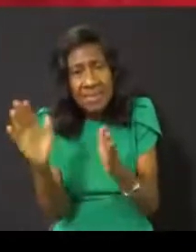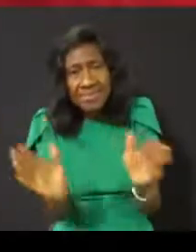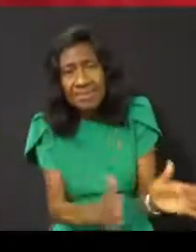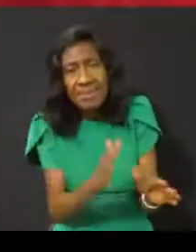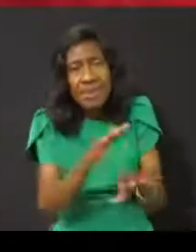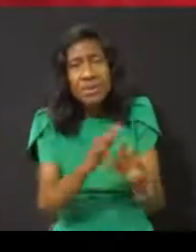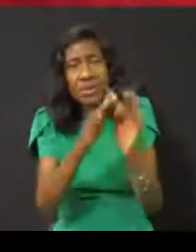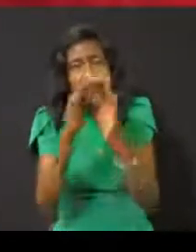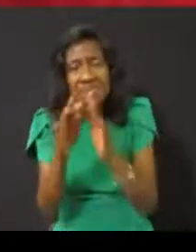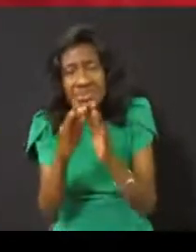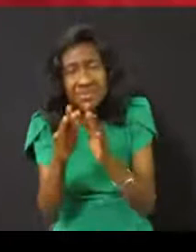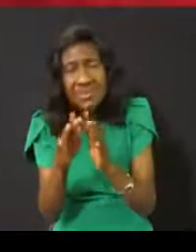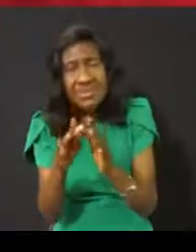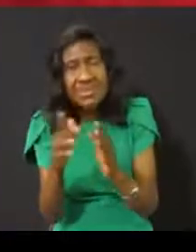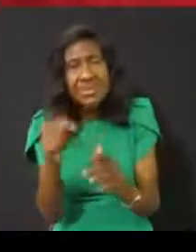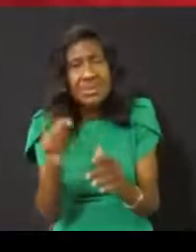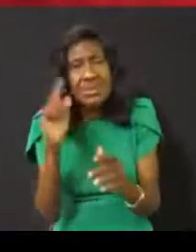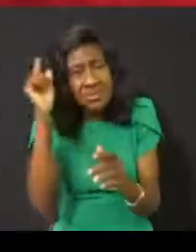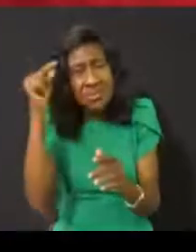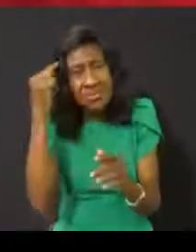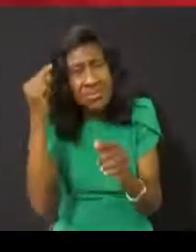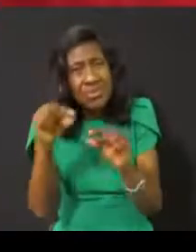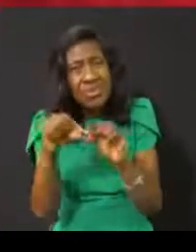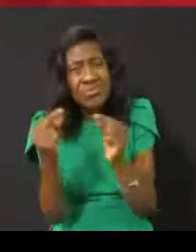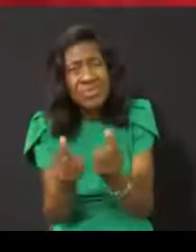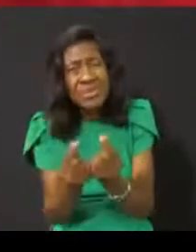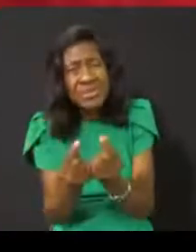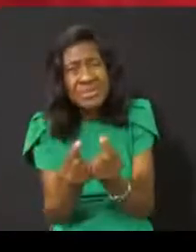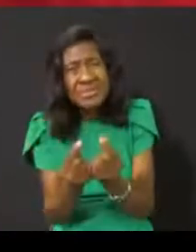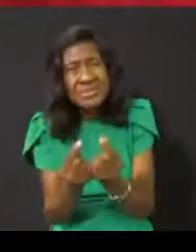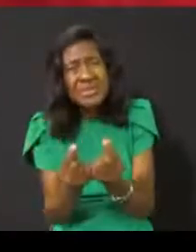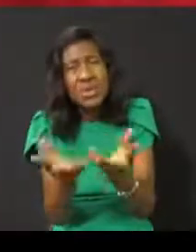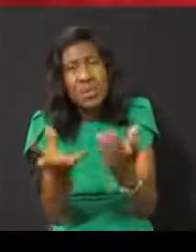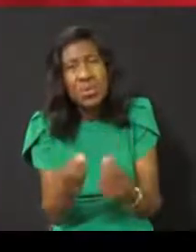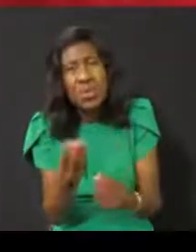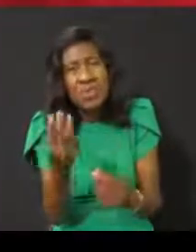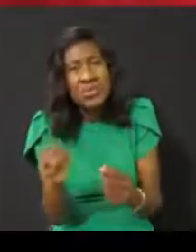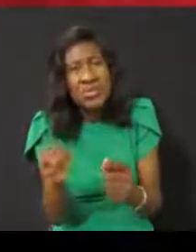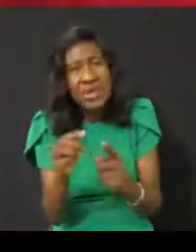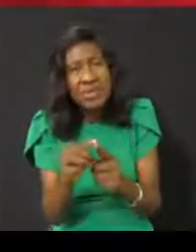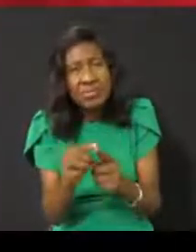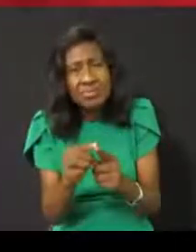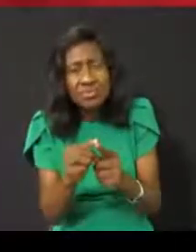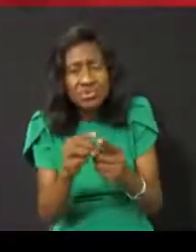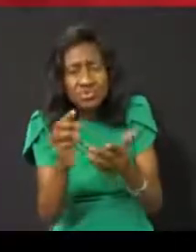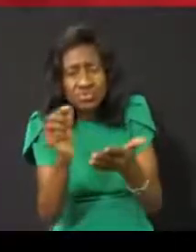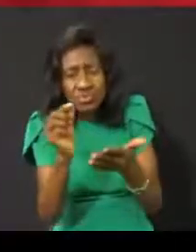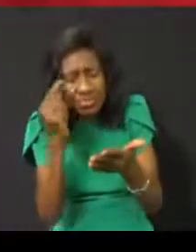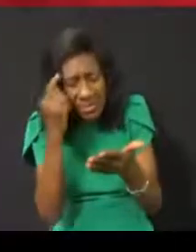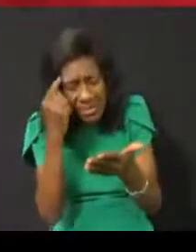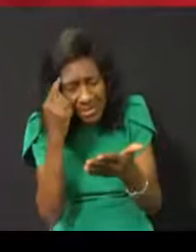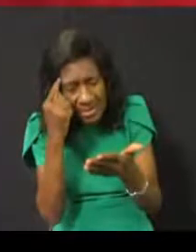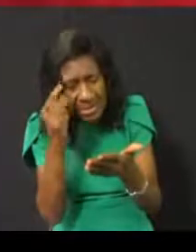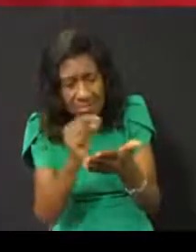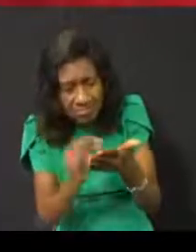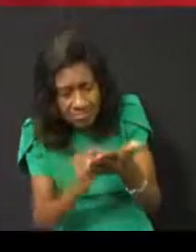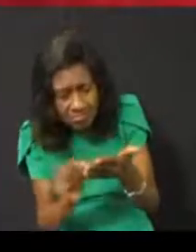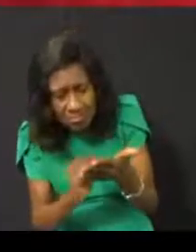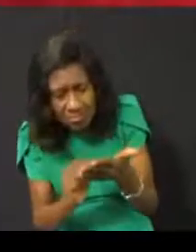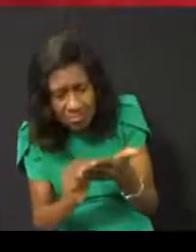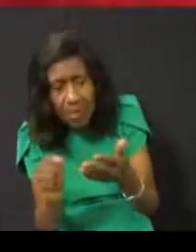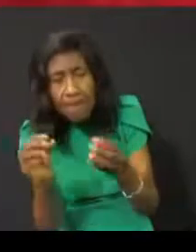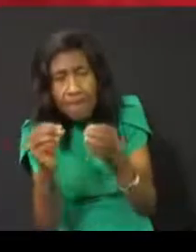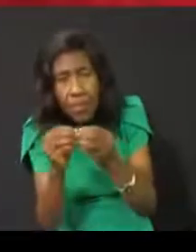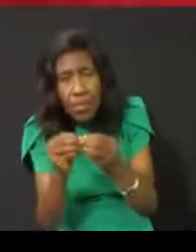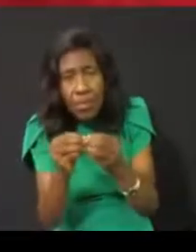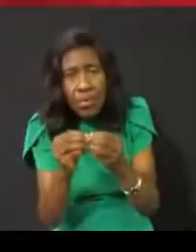has charged us, is not just to produce the high level plan, but then to drill down. So what we didn't publish earlier was